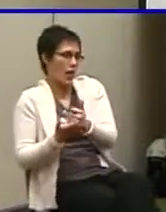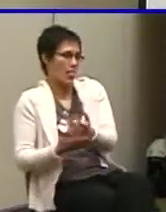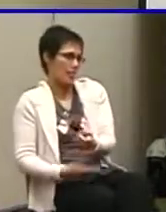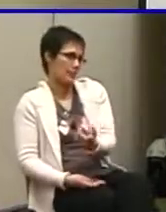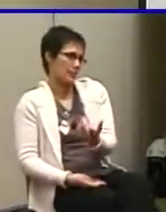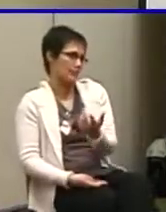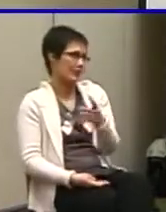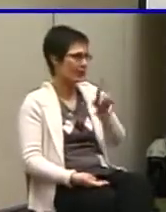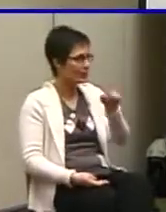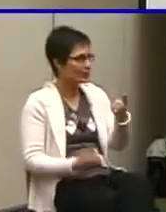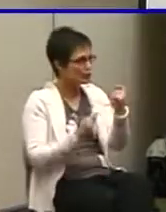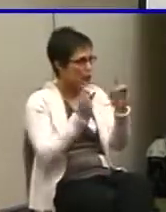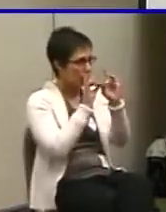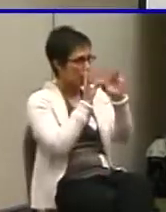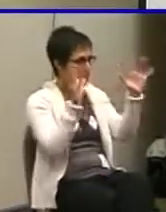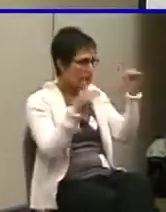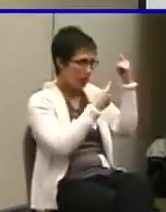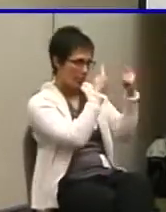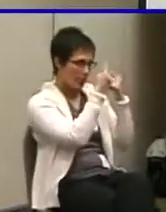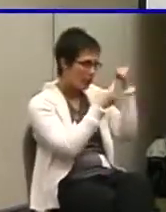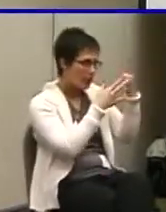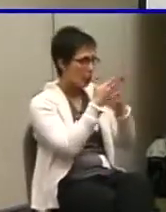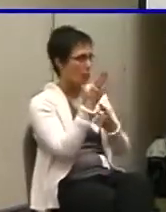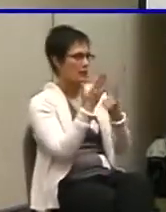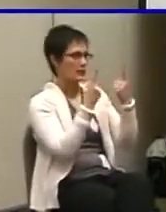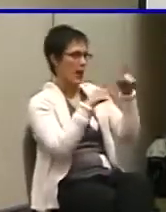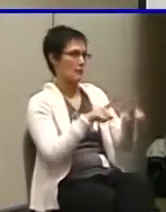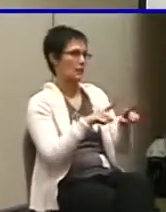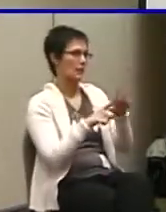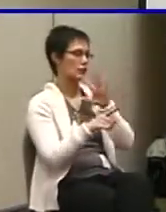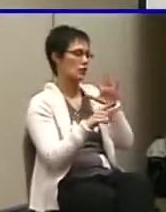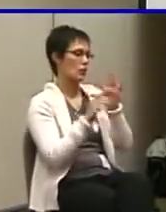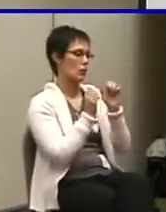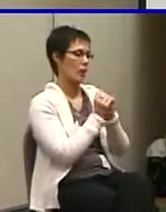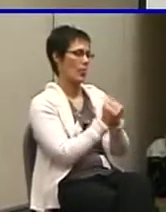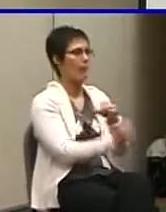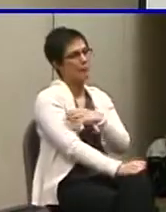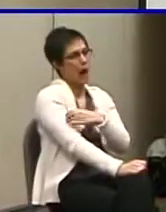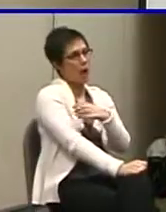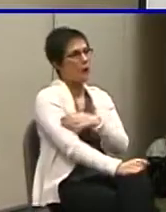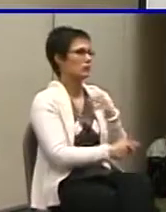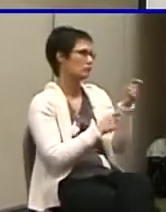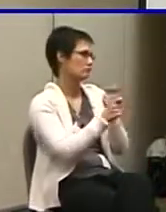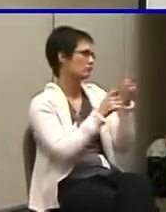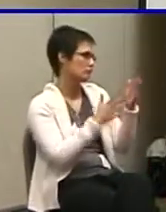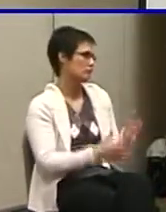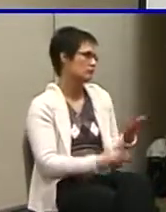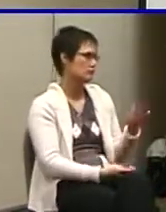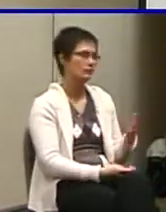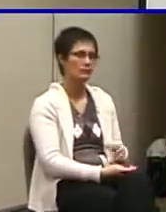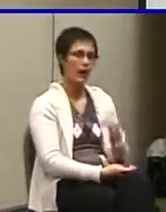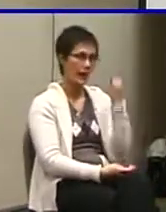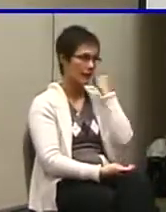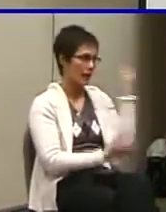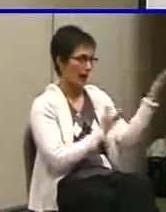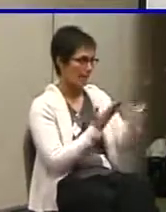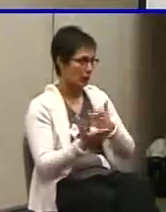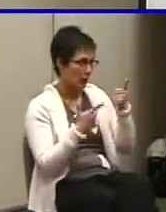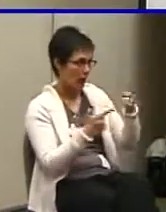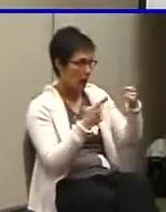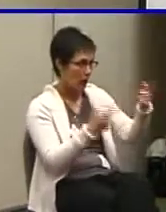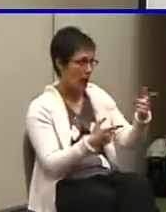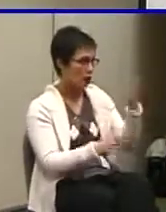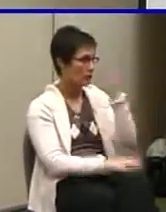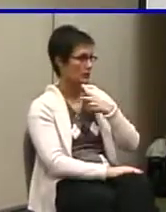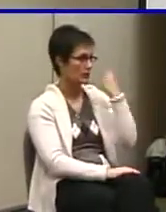about clarifying and looking at what's going on and talking with the powers that be. But oftentimes, I mean, yeah, if I bring a gun, I mean, you were a speech